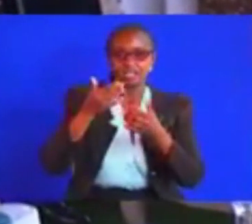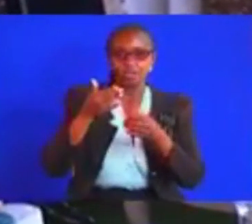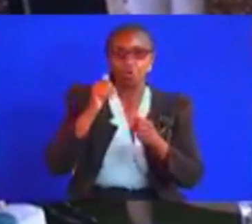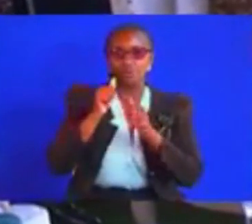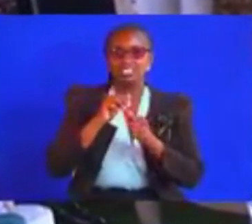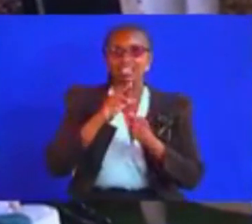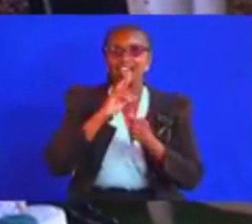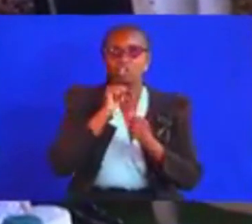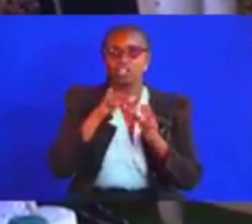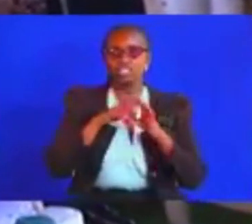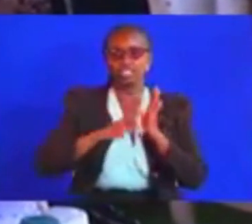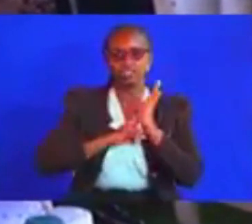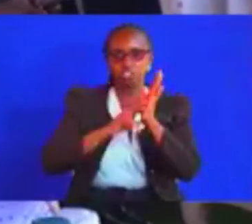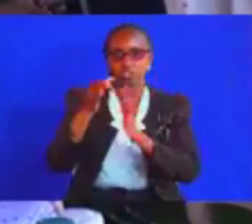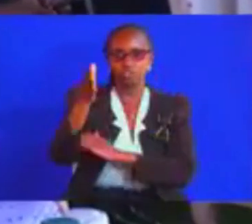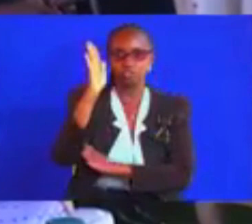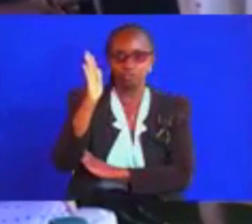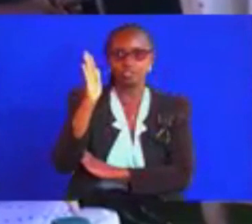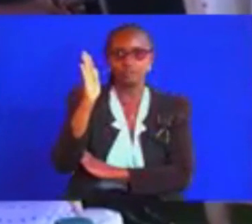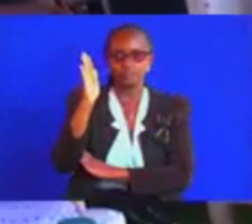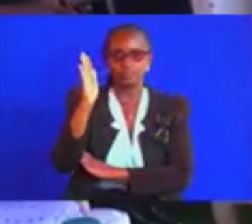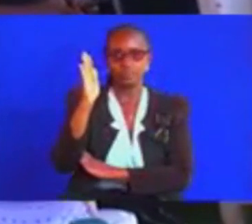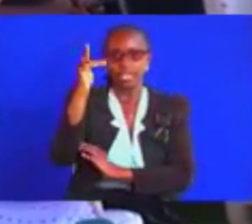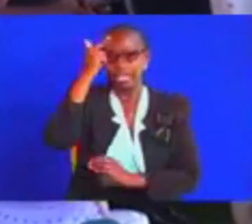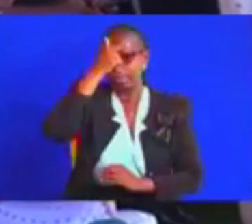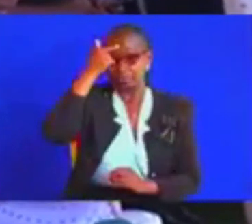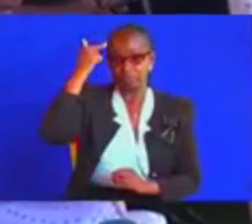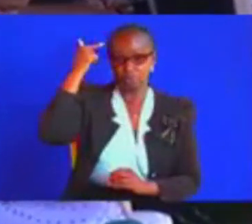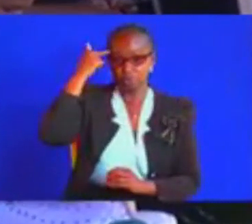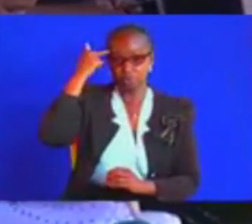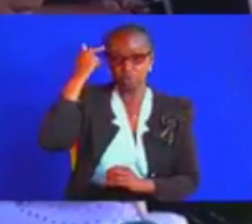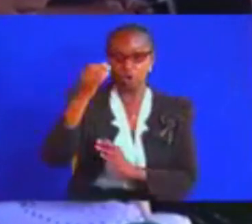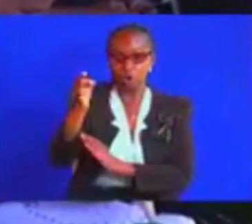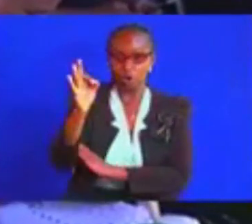of God. And you see,